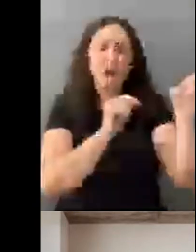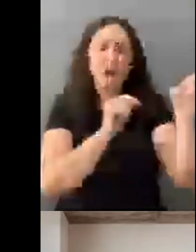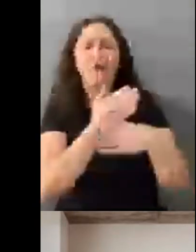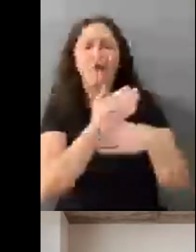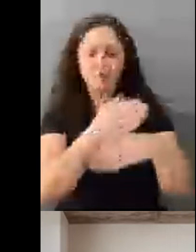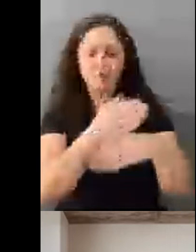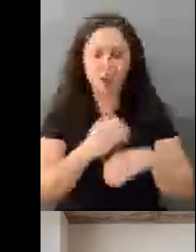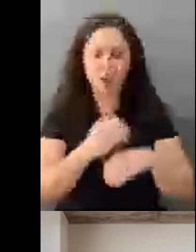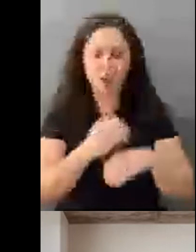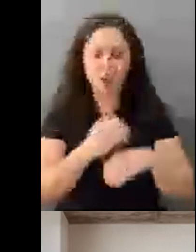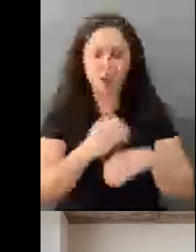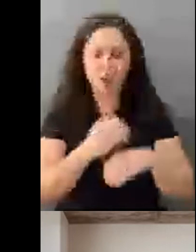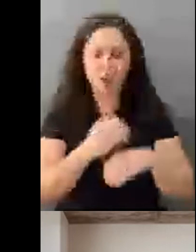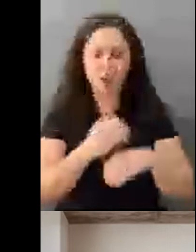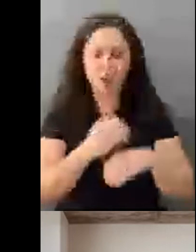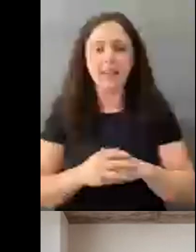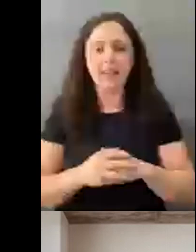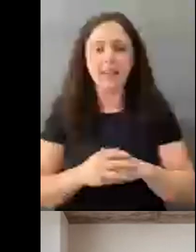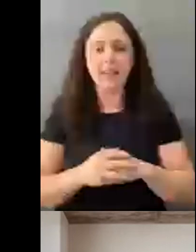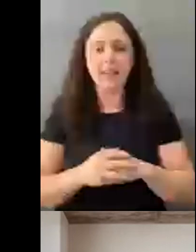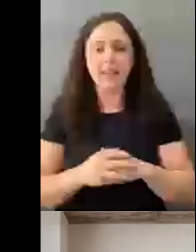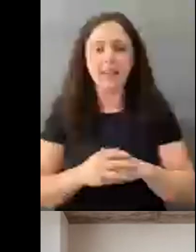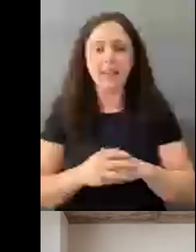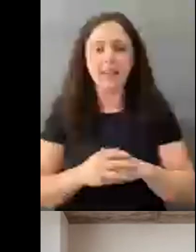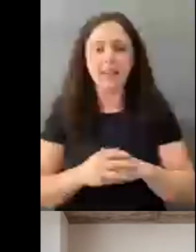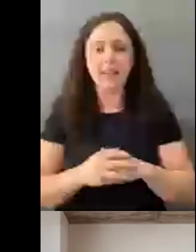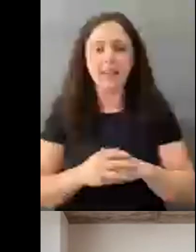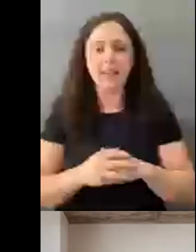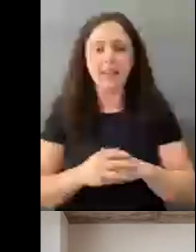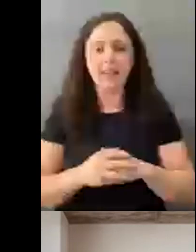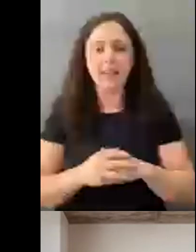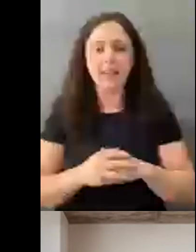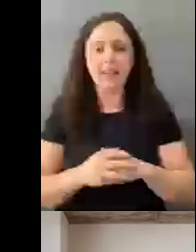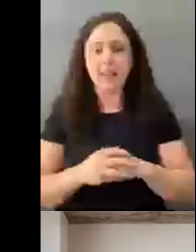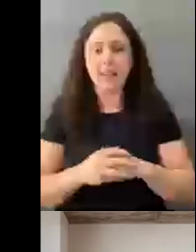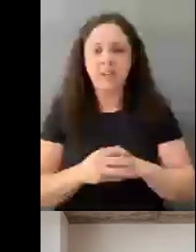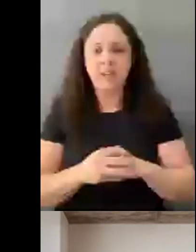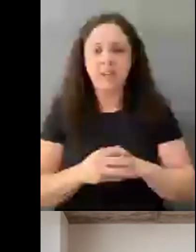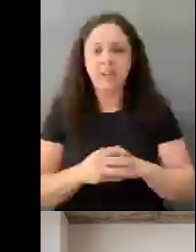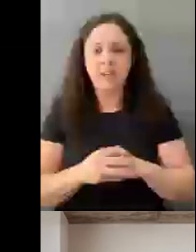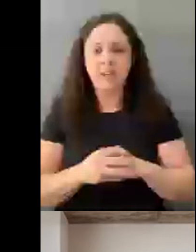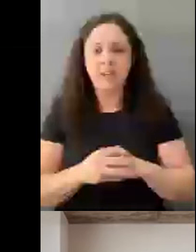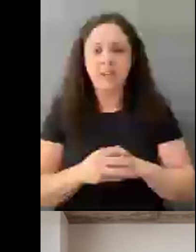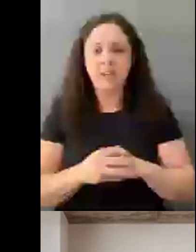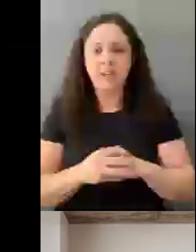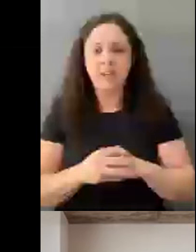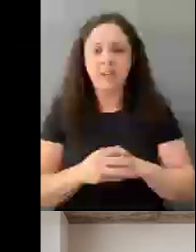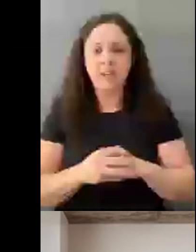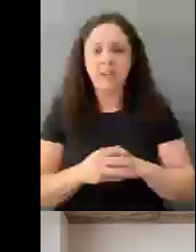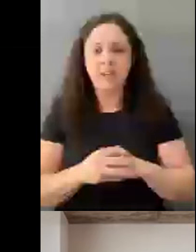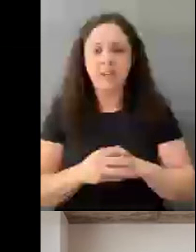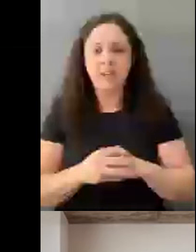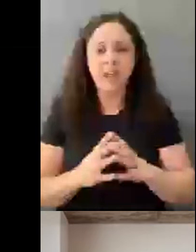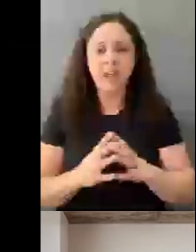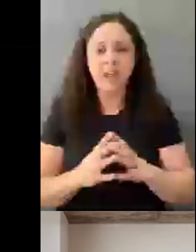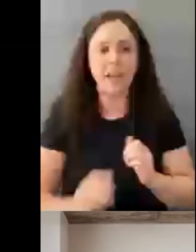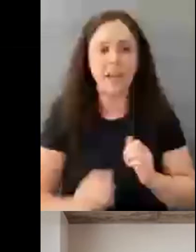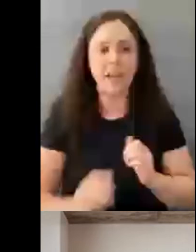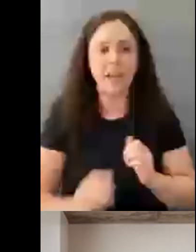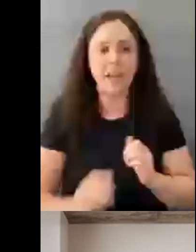Andy. I'm sorry, Andy. Yep. Whitney is pixelating and freezing now, so I can take over if that's okay. Yeah, I'm having the